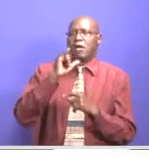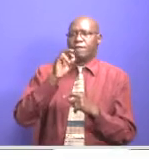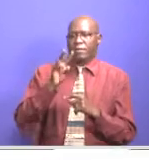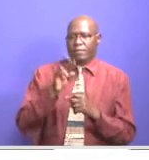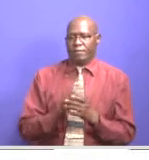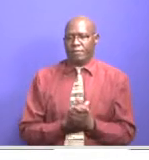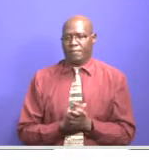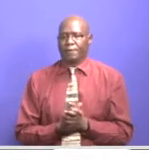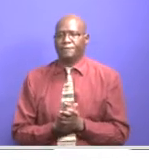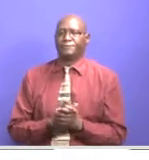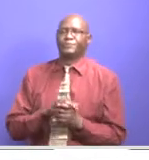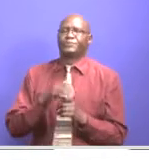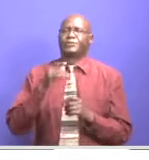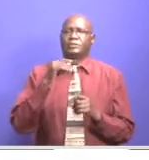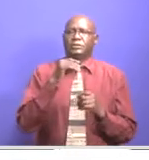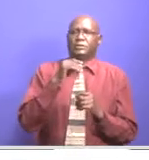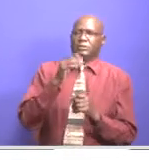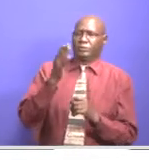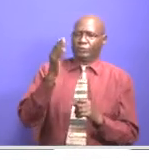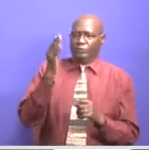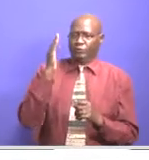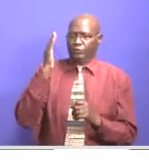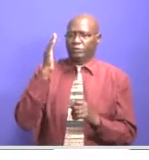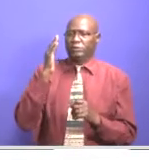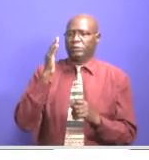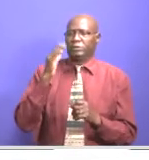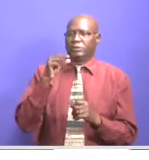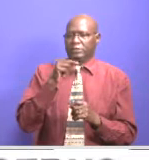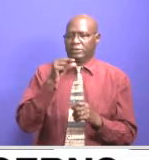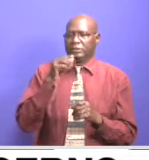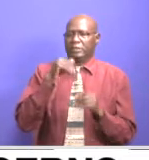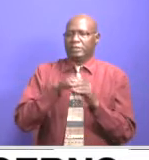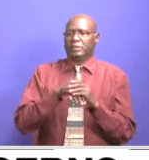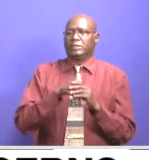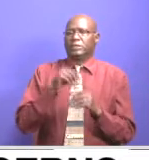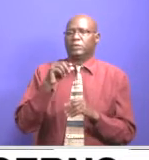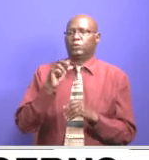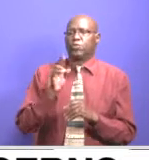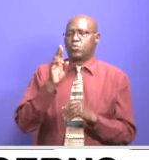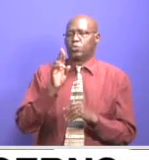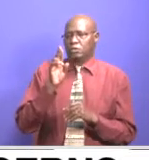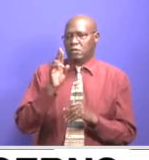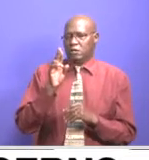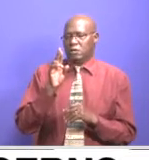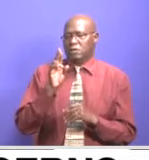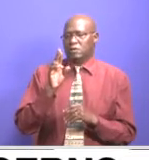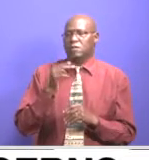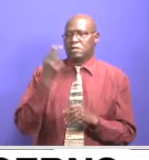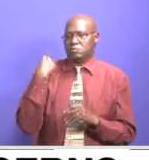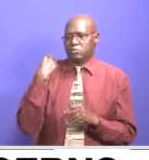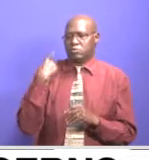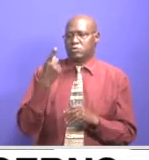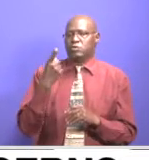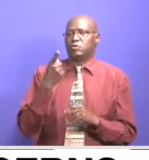Security agencies in Ugunja constituency have been accused of complacency as cases of insecurity keep on soaring. Ugunja Member of Parliament